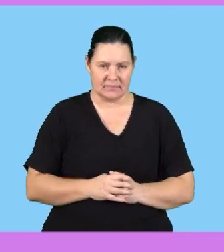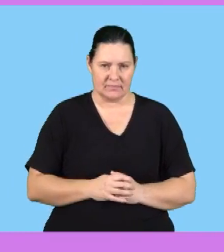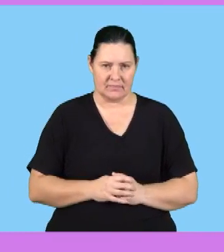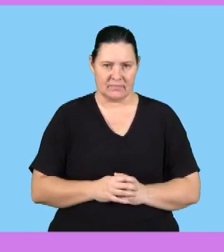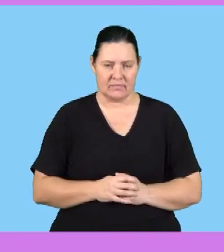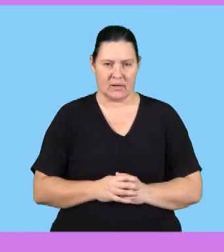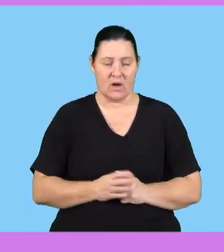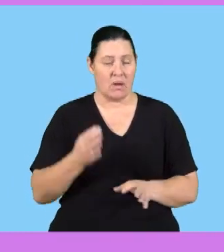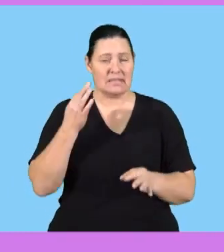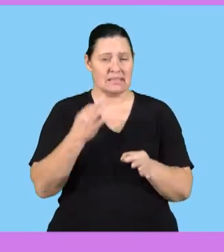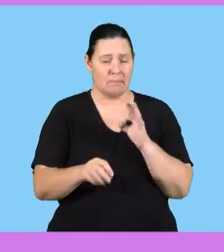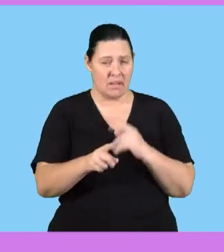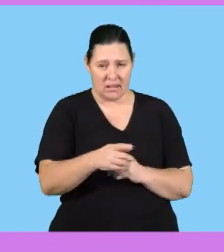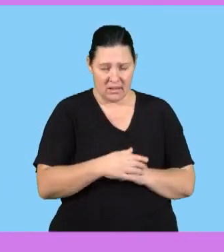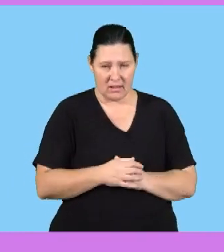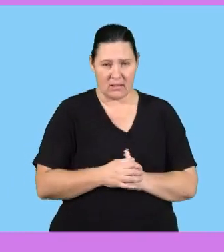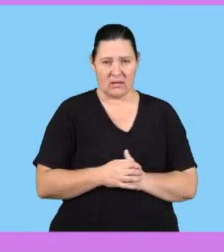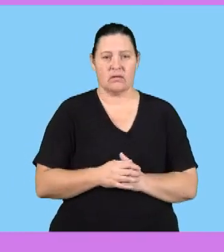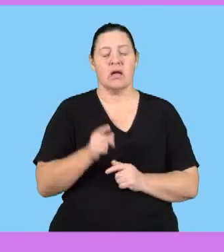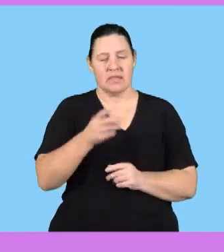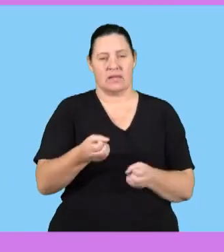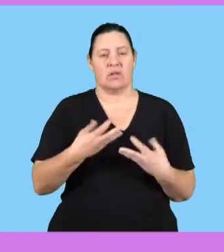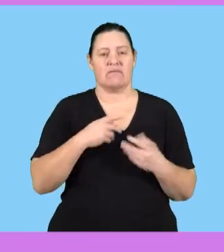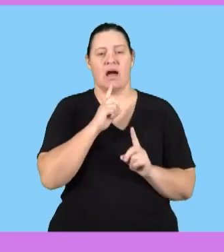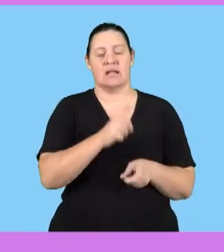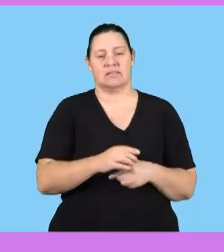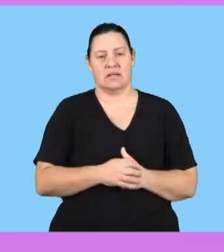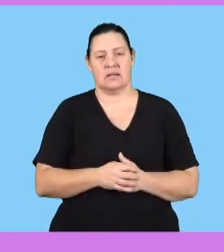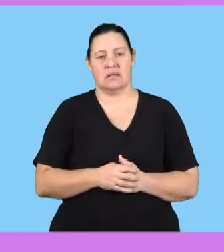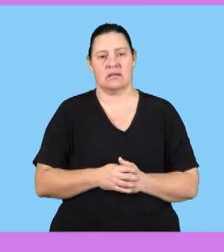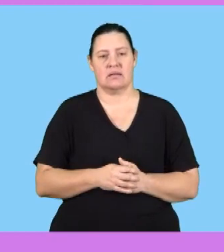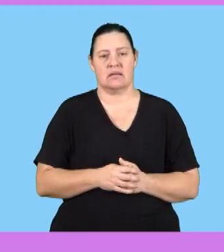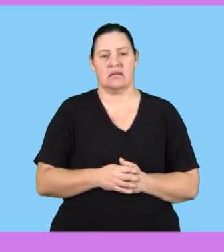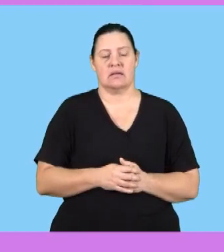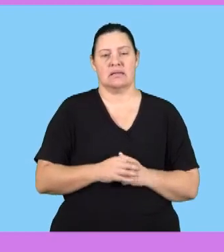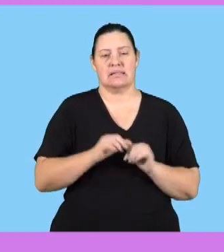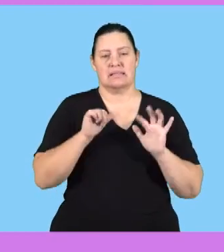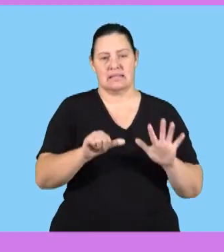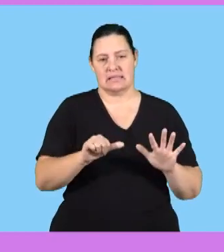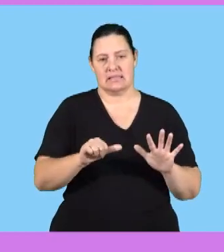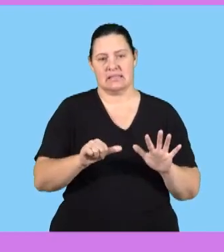1,659,793. So if I simplify this, right, so that will give me an answer of